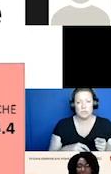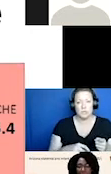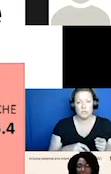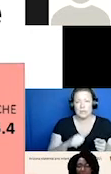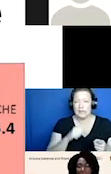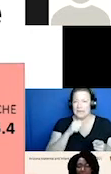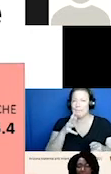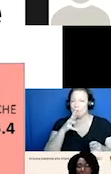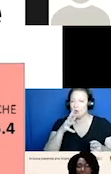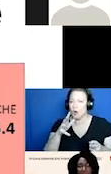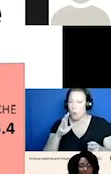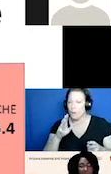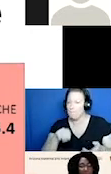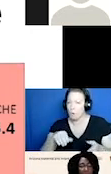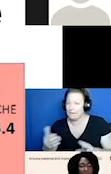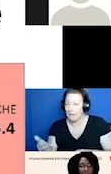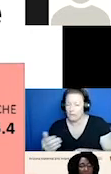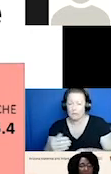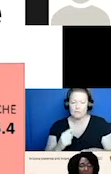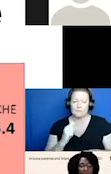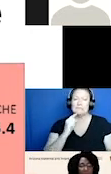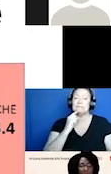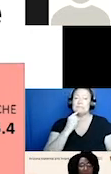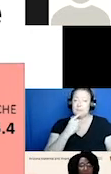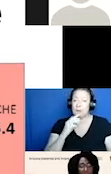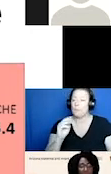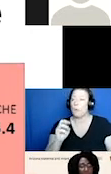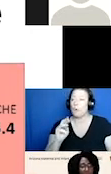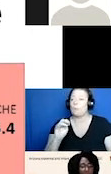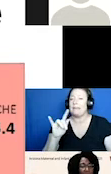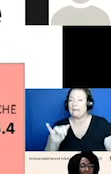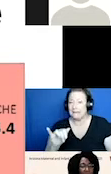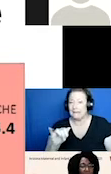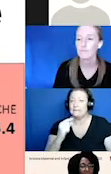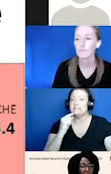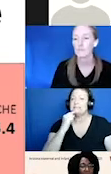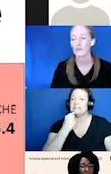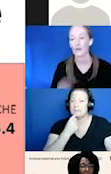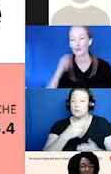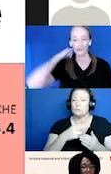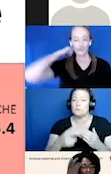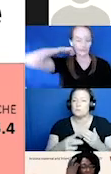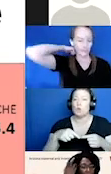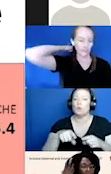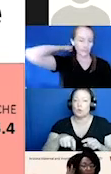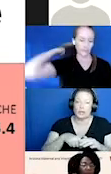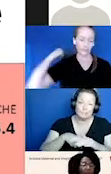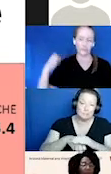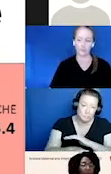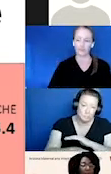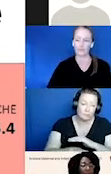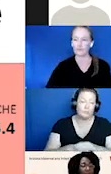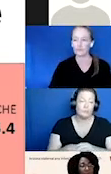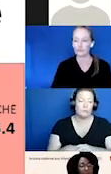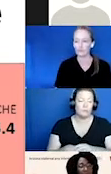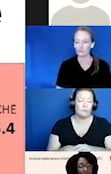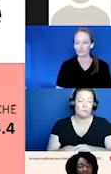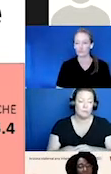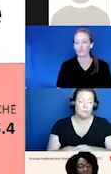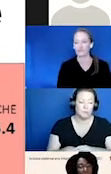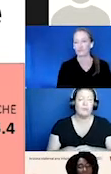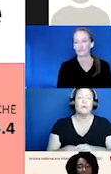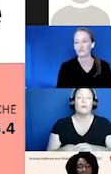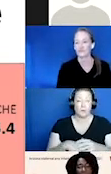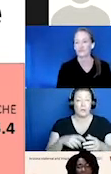maternal mortality. We're still looking at severe maternal morbidities. So there's really severe outcomes during labor and delivery. But